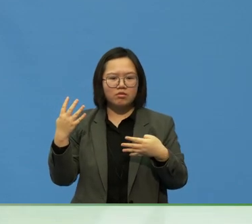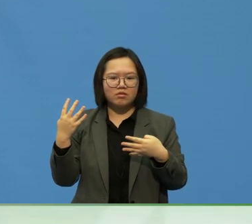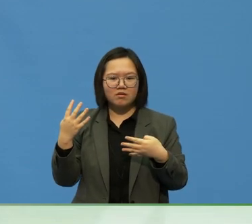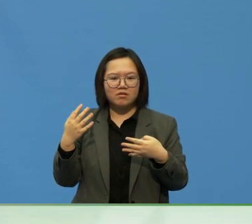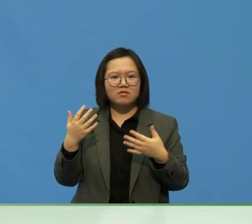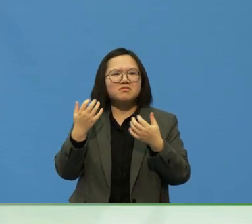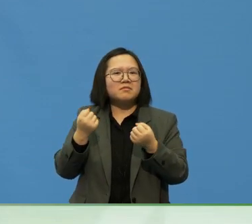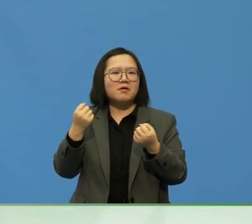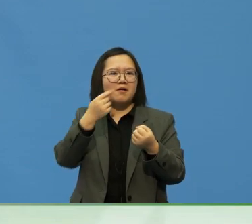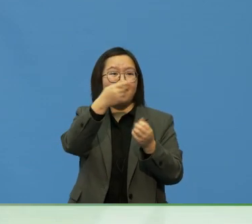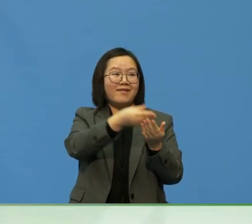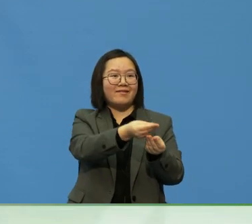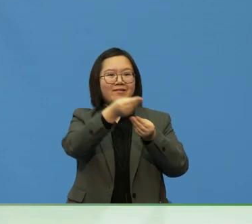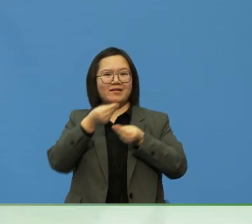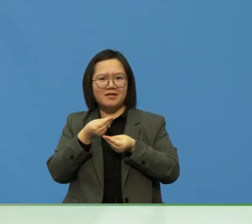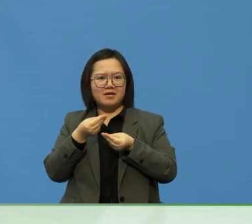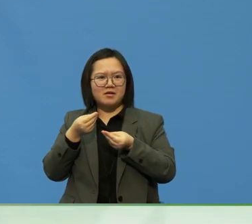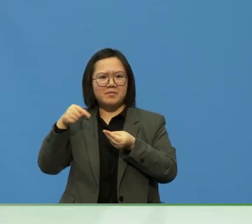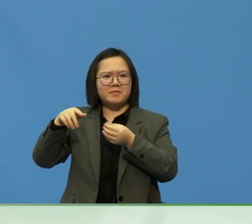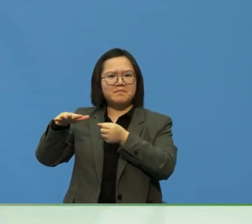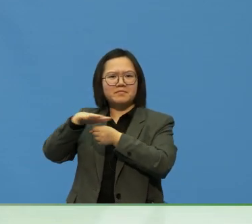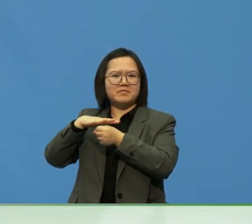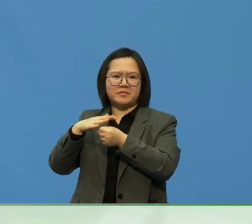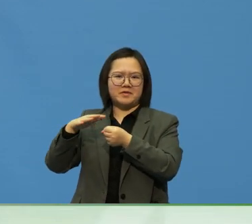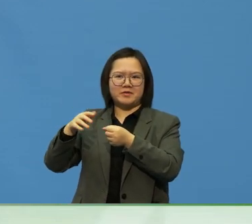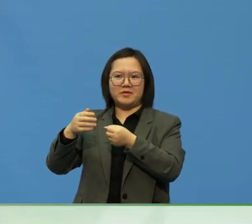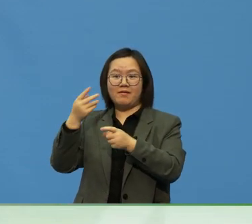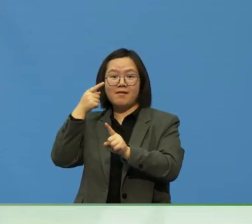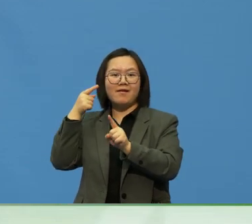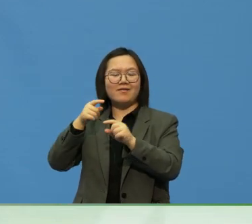compliance with mere local building codes in every market in which they operate.